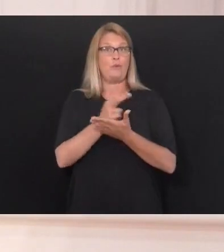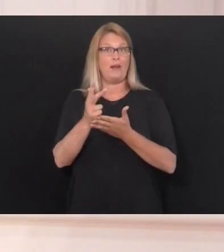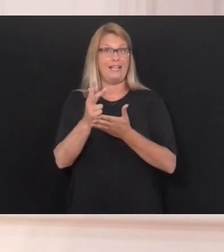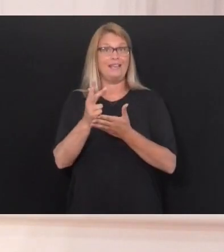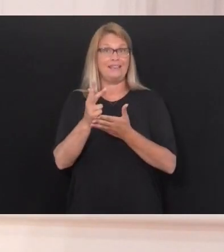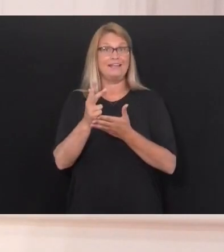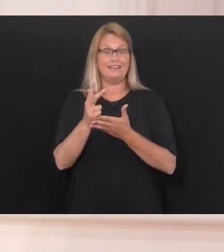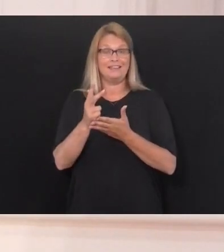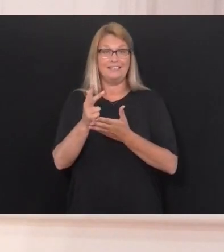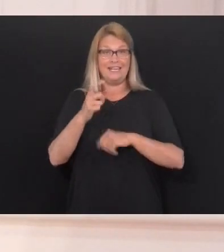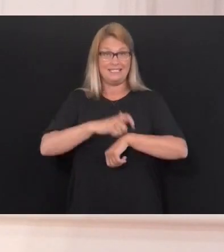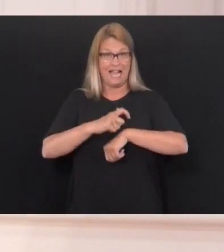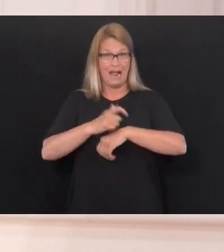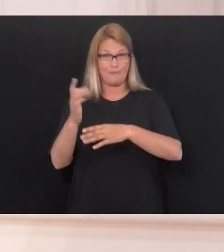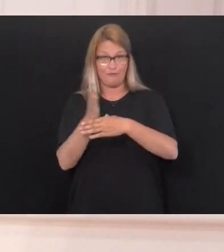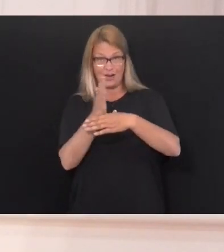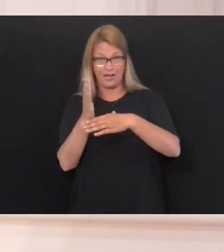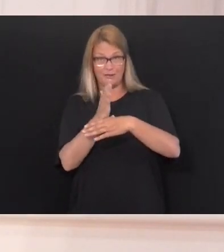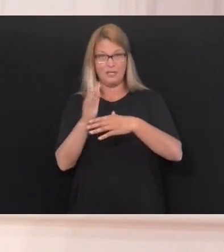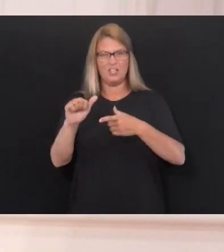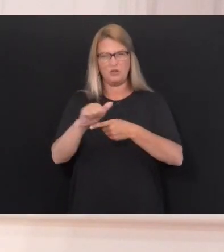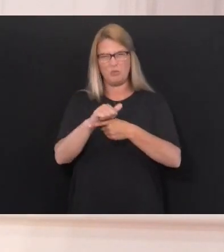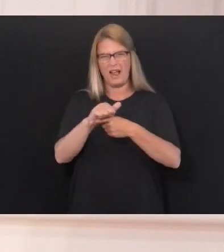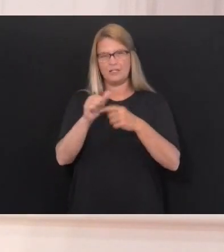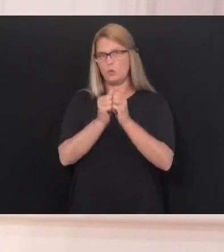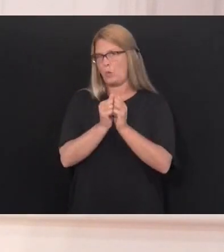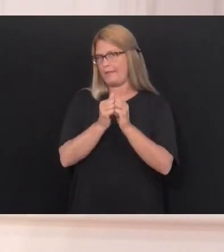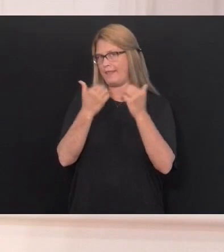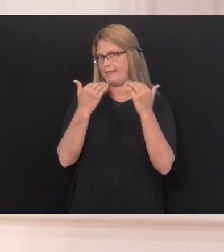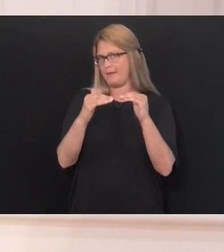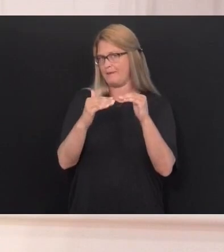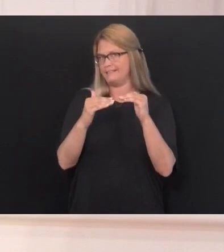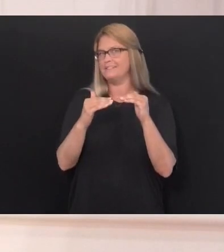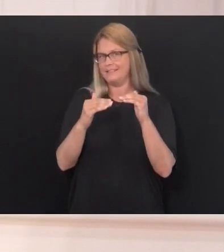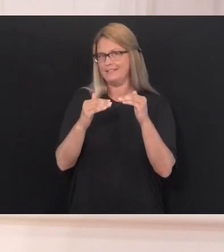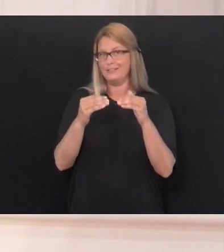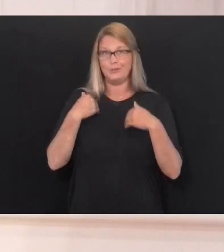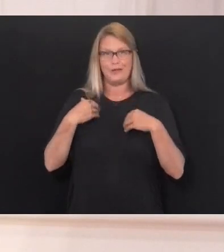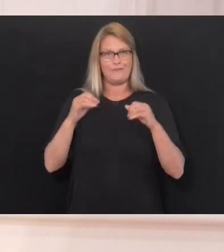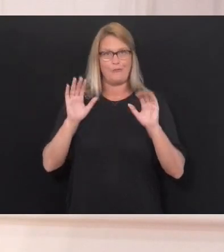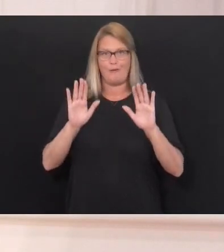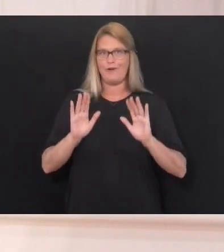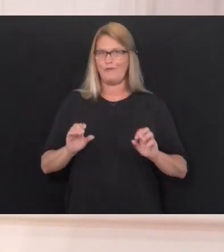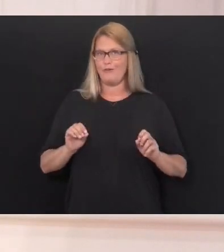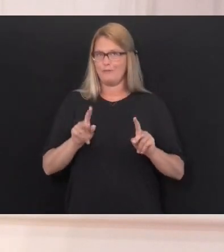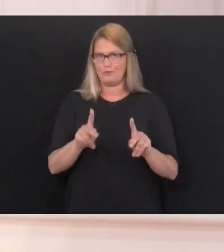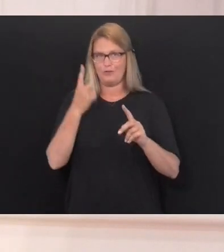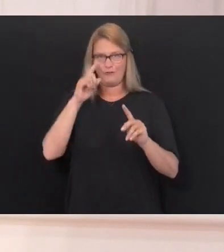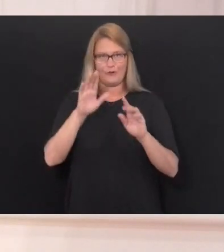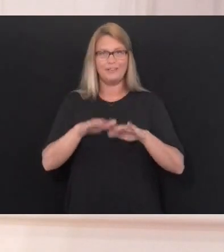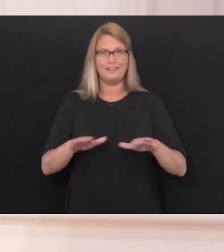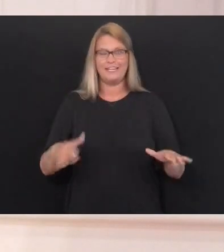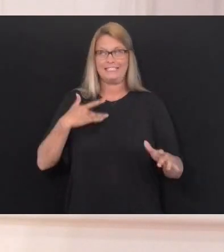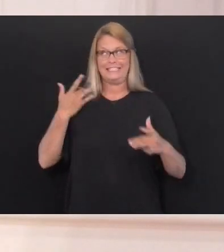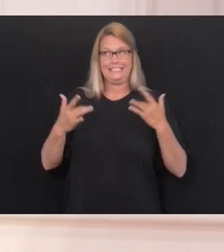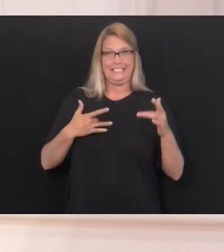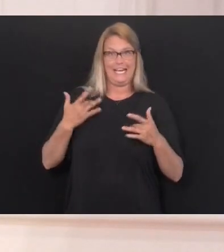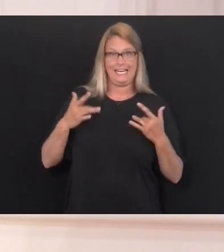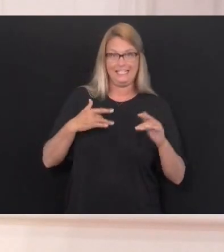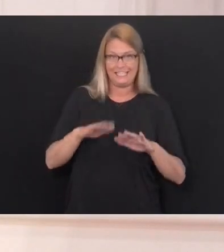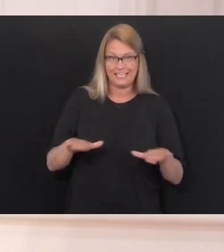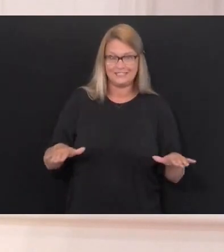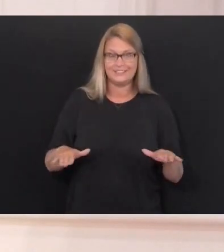no playbook here. We do not know what this is going to do. We hope and pray that we'll be ready to go,